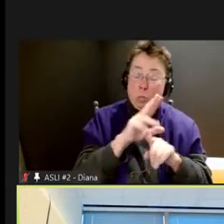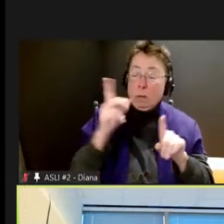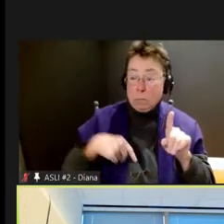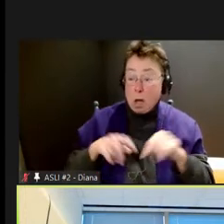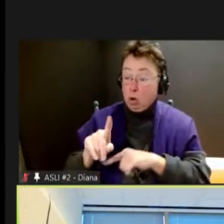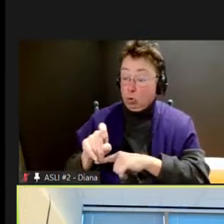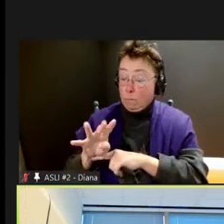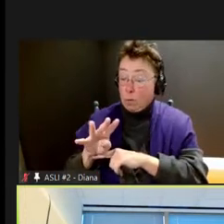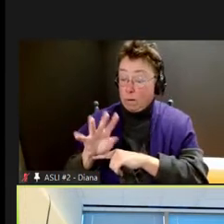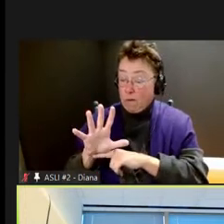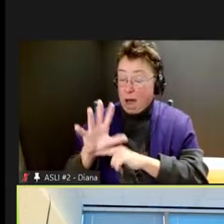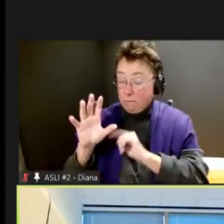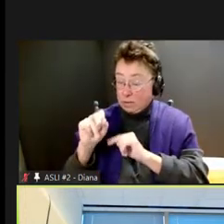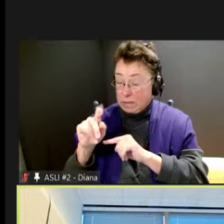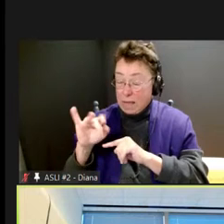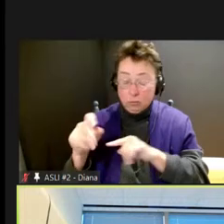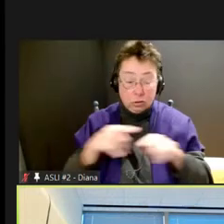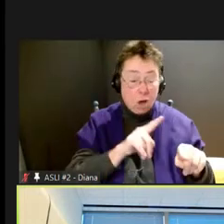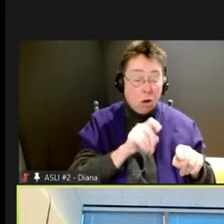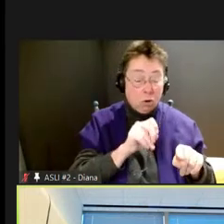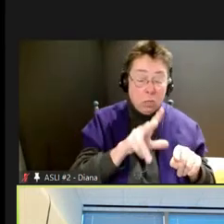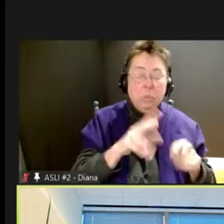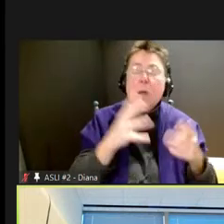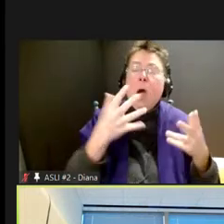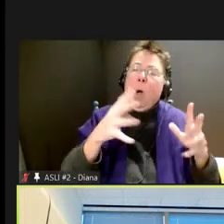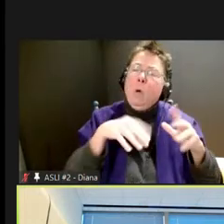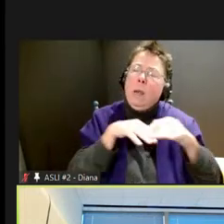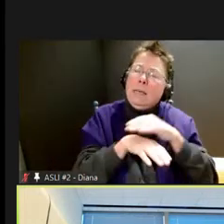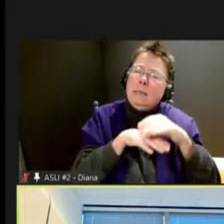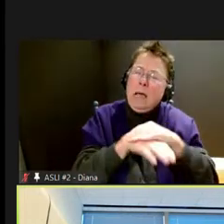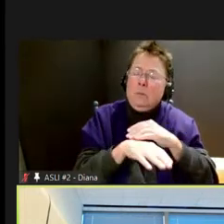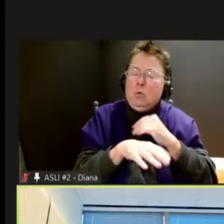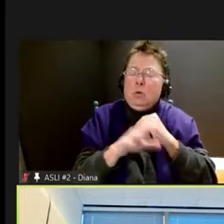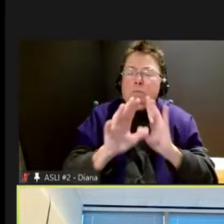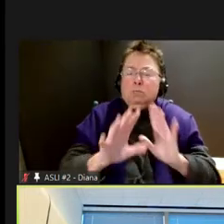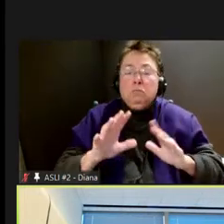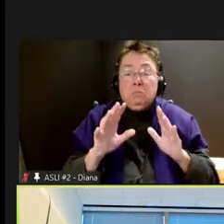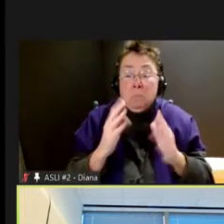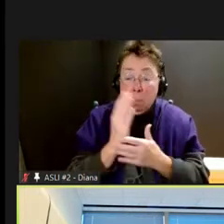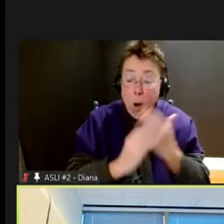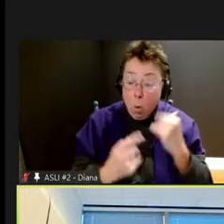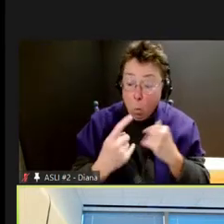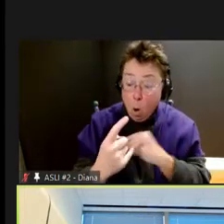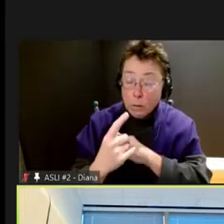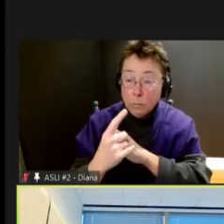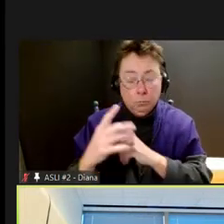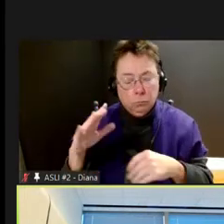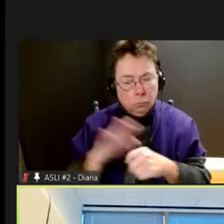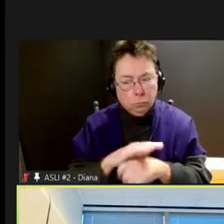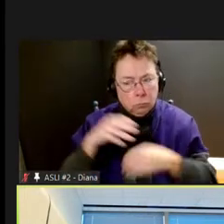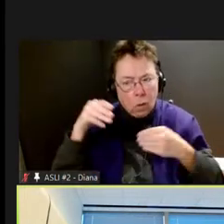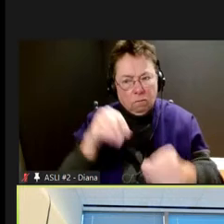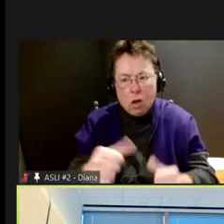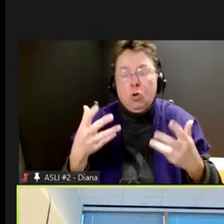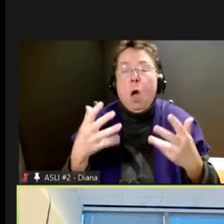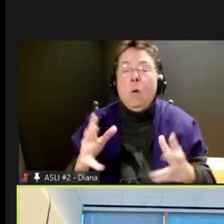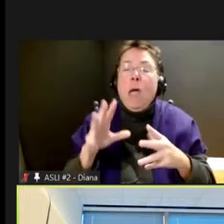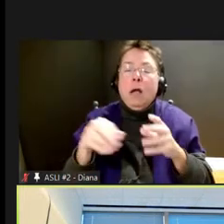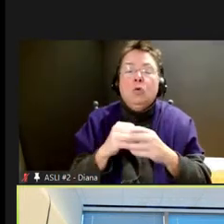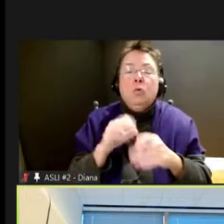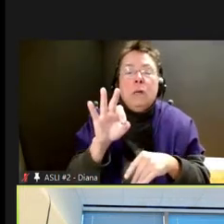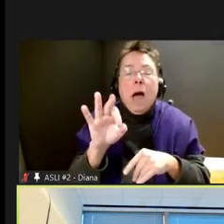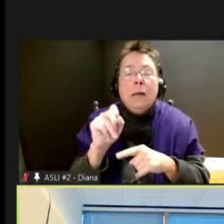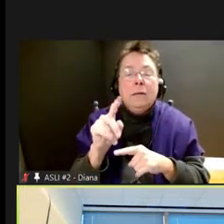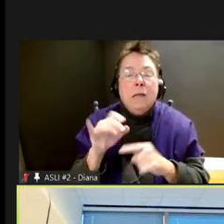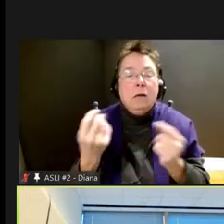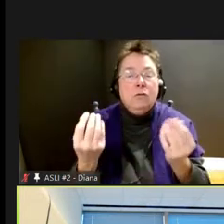145 stations, or 73%, are already accessible. Phase one of the plan, which is fully funded, includes nine more stations to